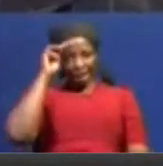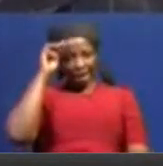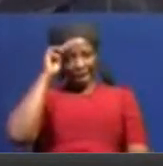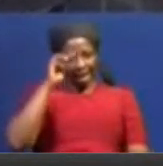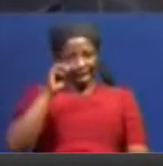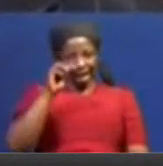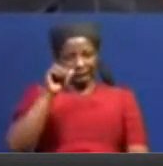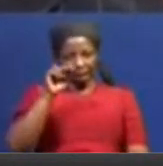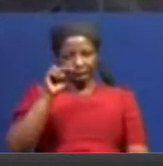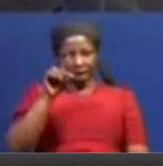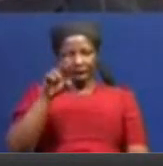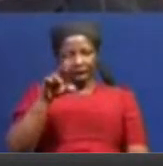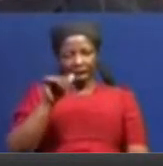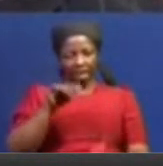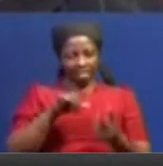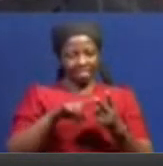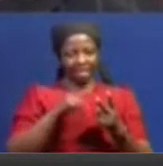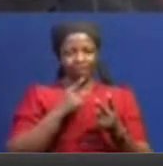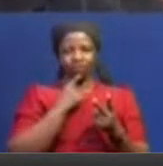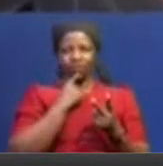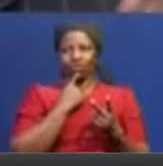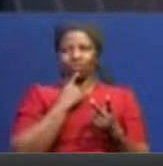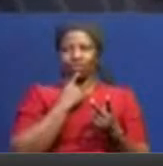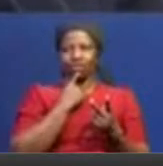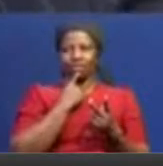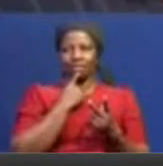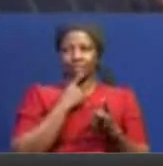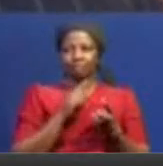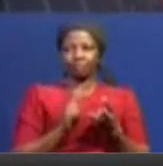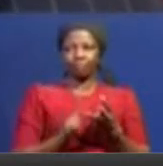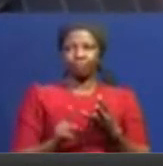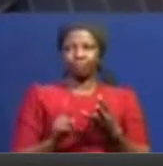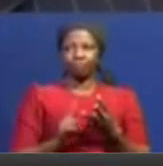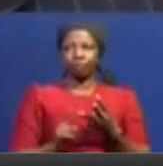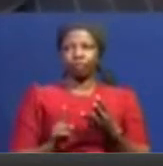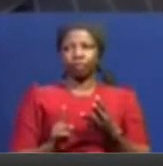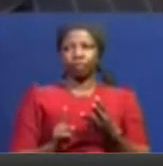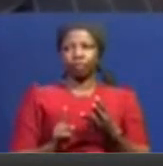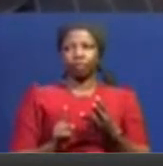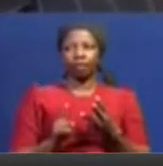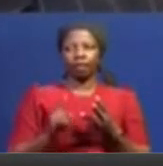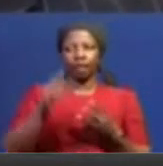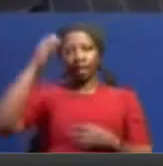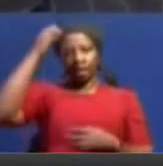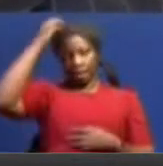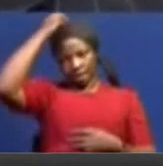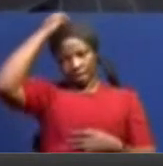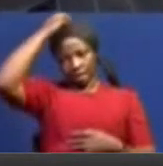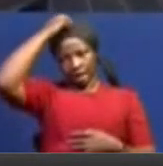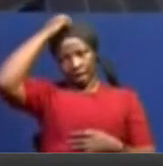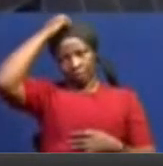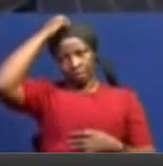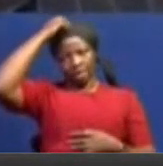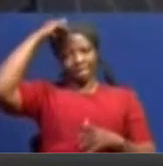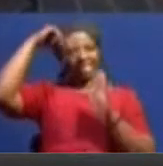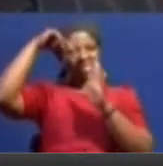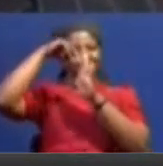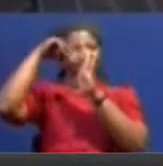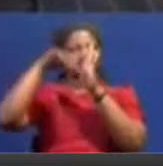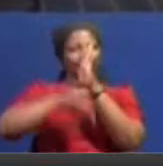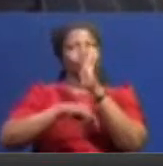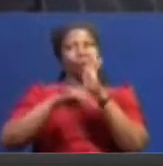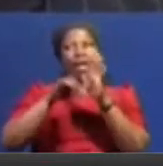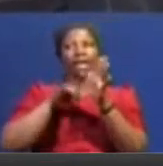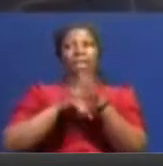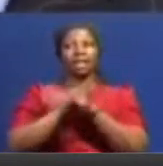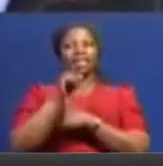down somewhere in Turkana, down somewhere in Lamu, deep in the hinterlands